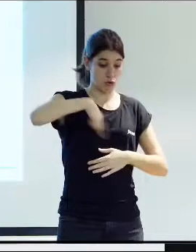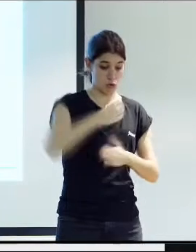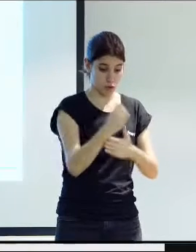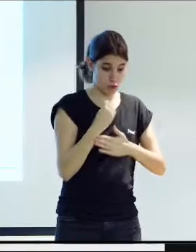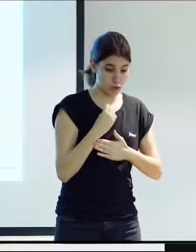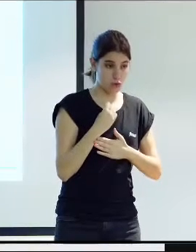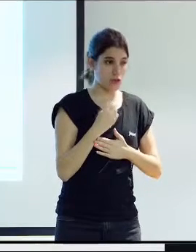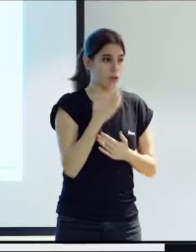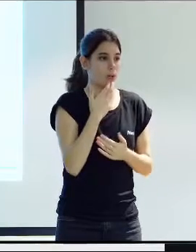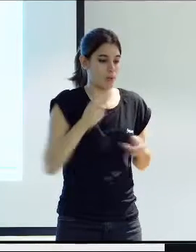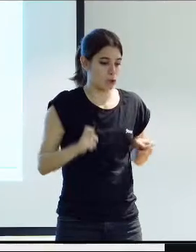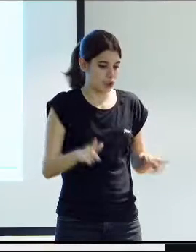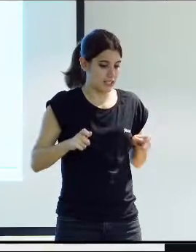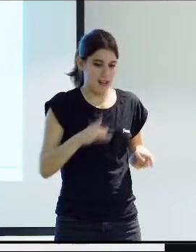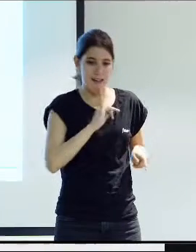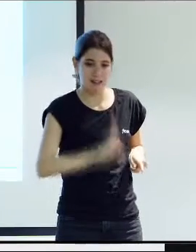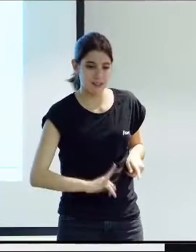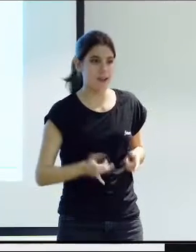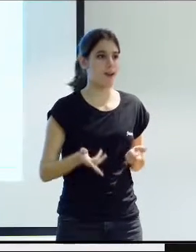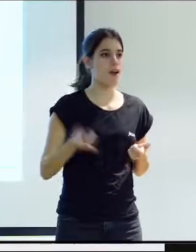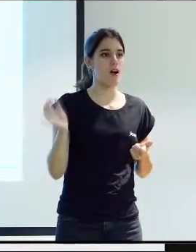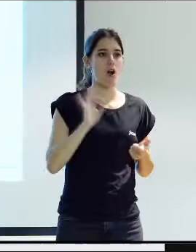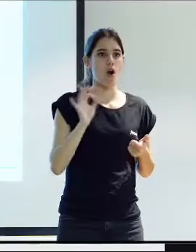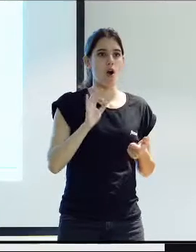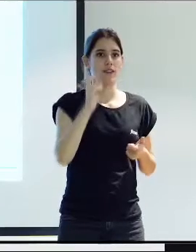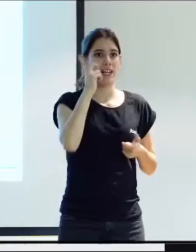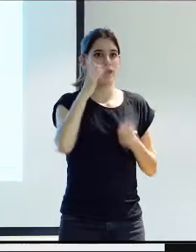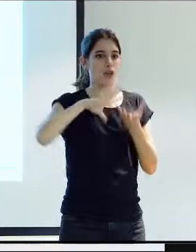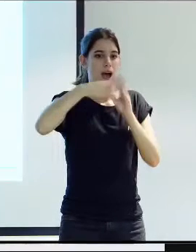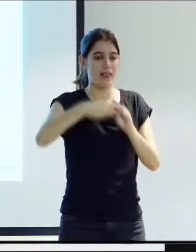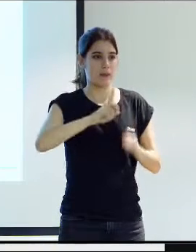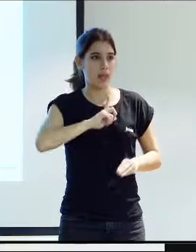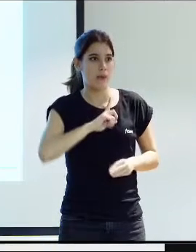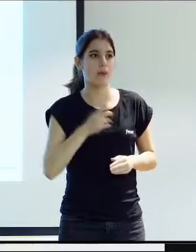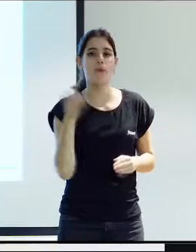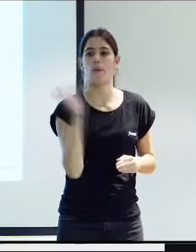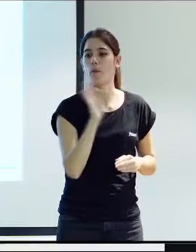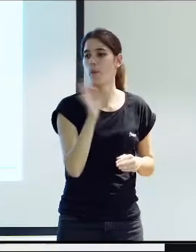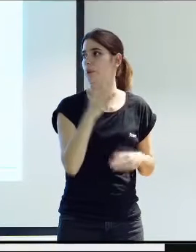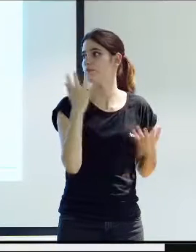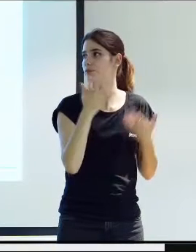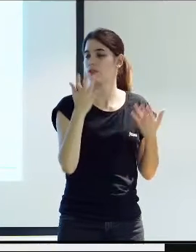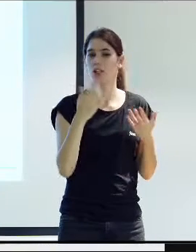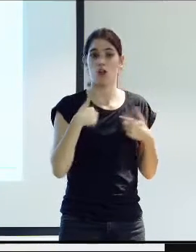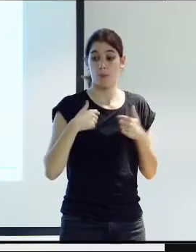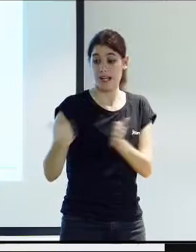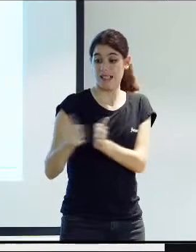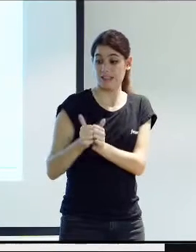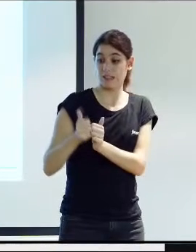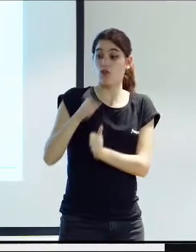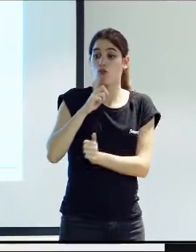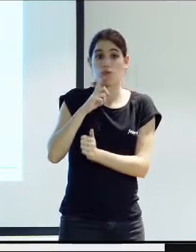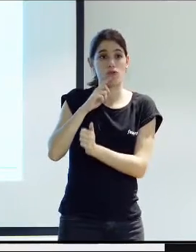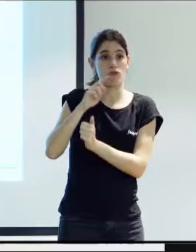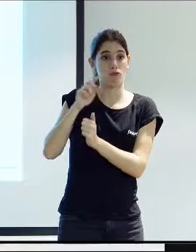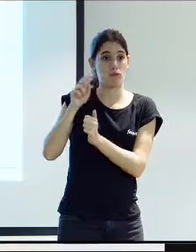need support products, electric chairs, adapted telephones, and also